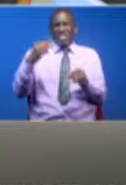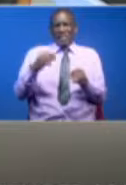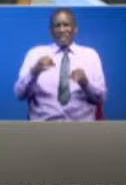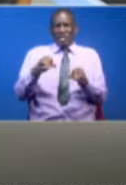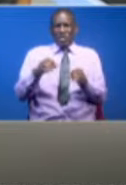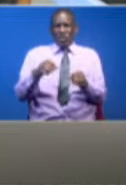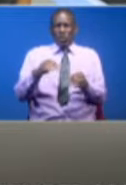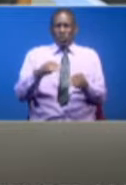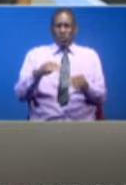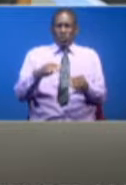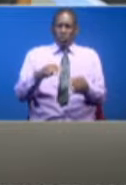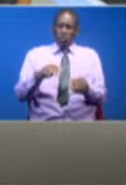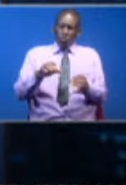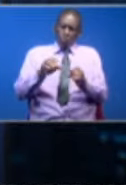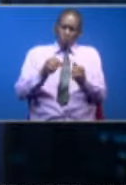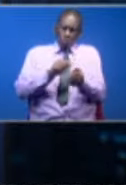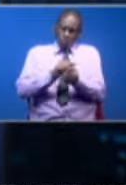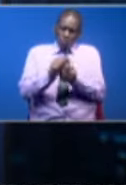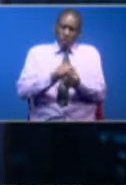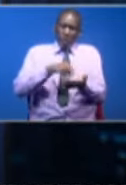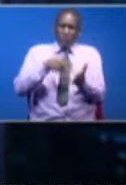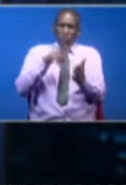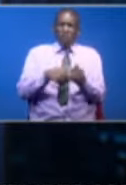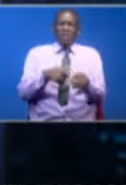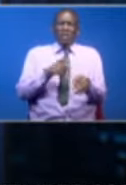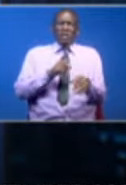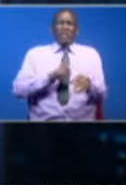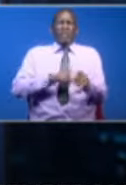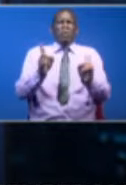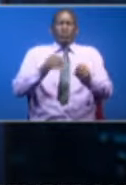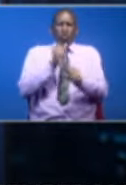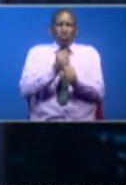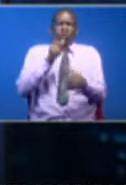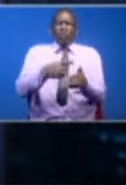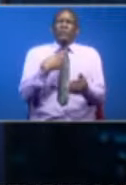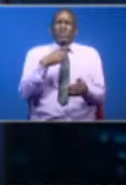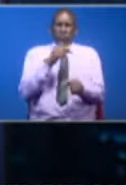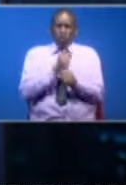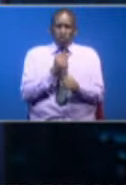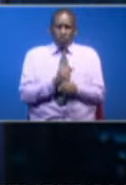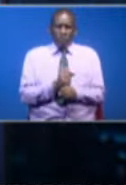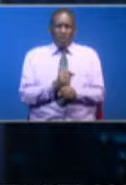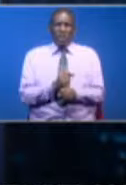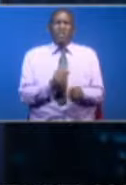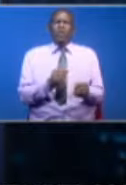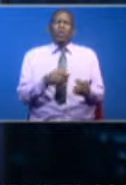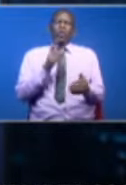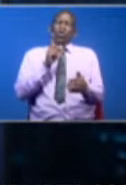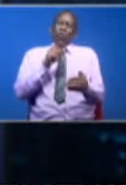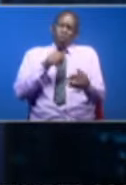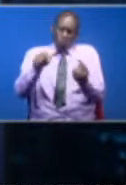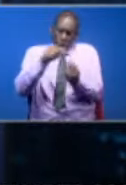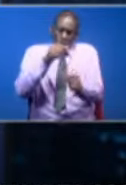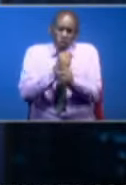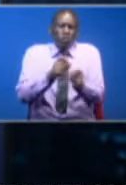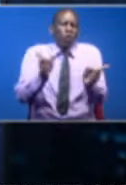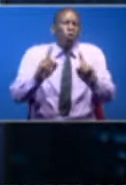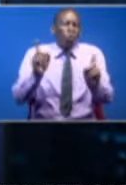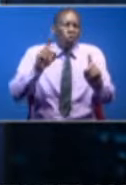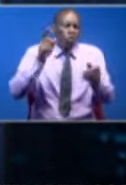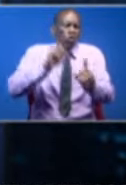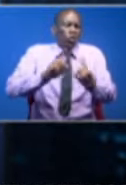greenwashing? Greenwashing is when you are not doing what you said you would do, and thereby you're not living up to your